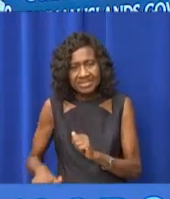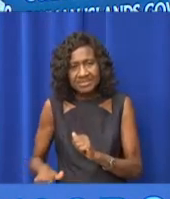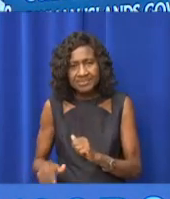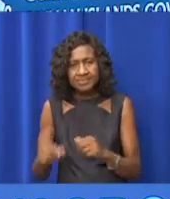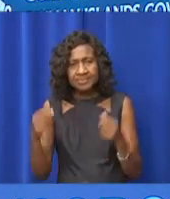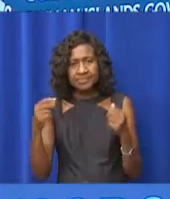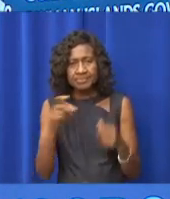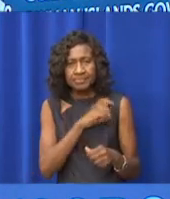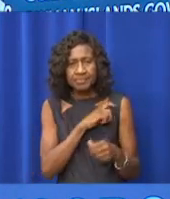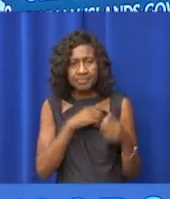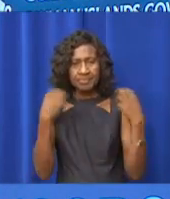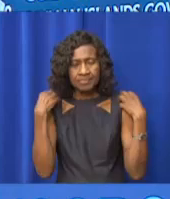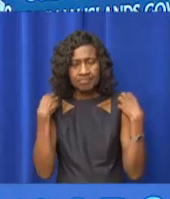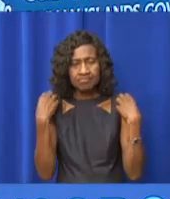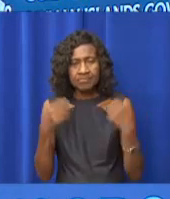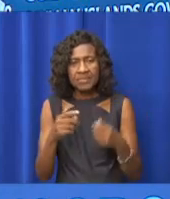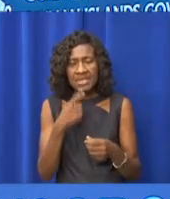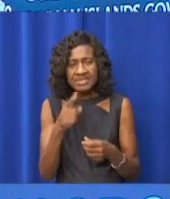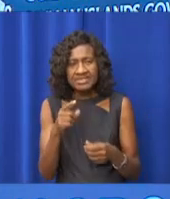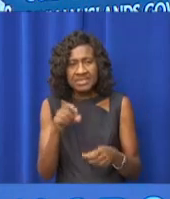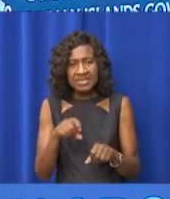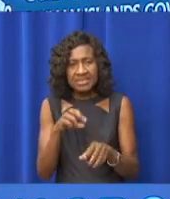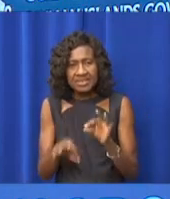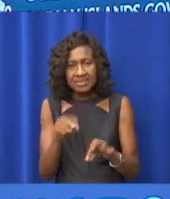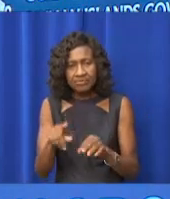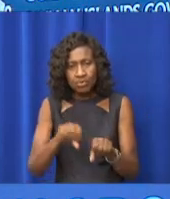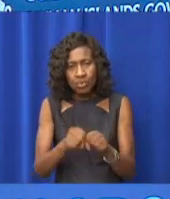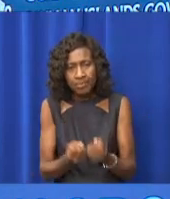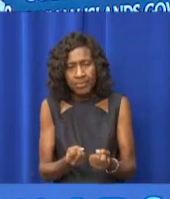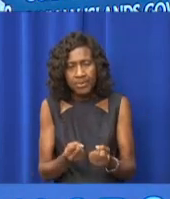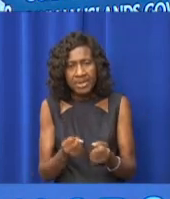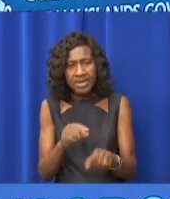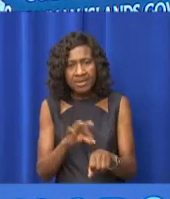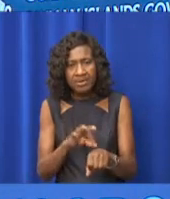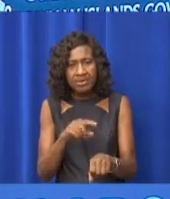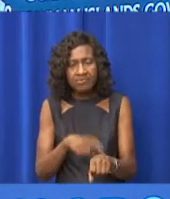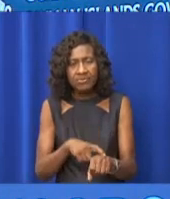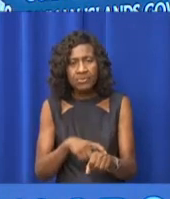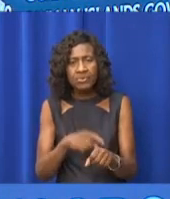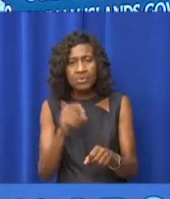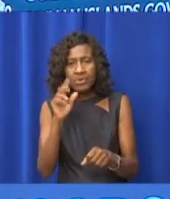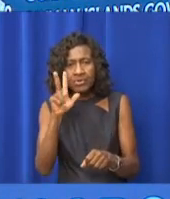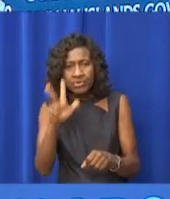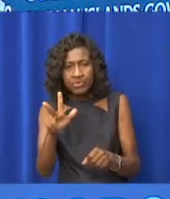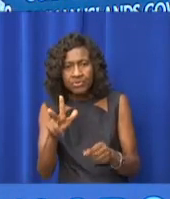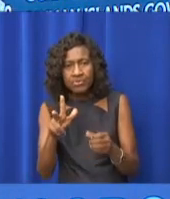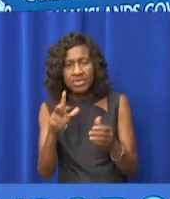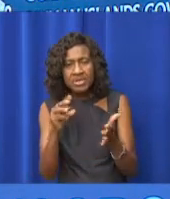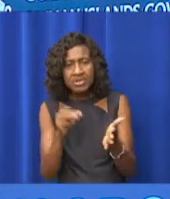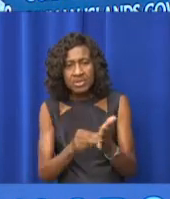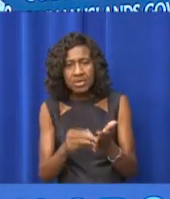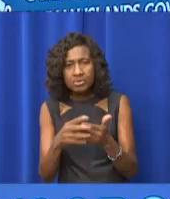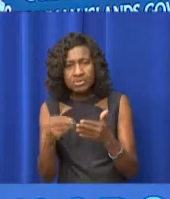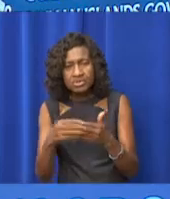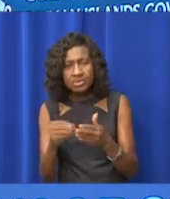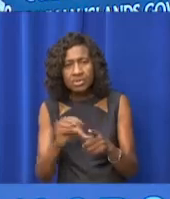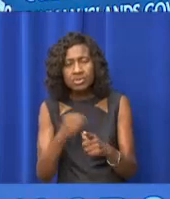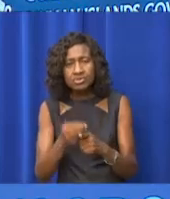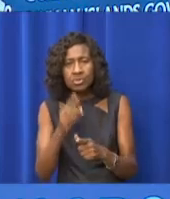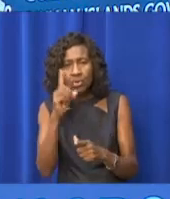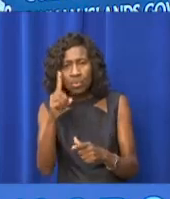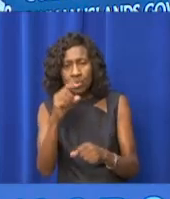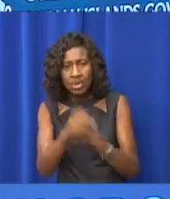public that the breach of these curfews could result in you having to pay a fine of up to $3,000 or imprisonment of 1 year